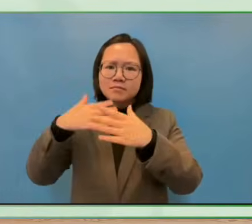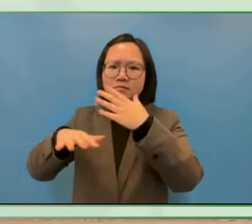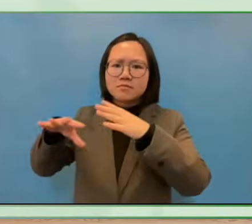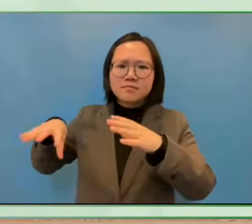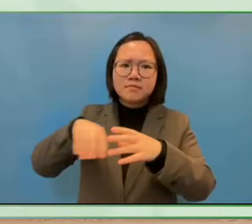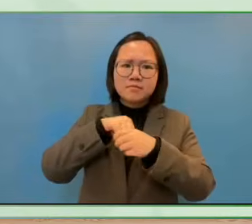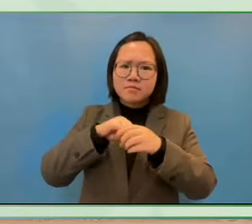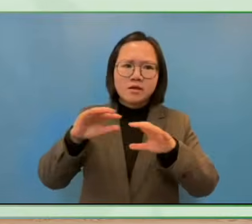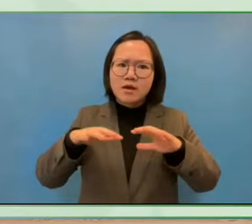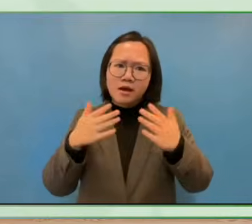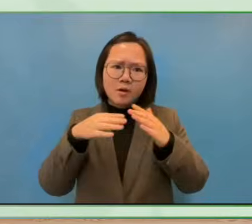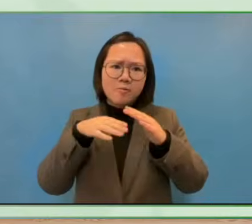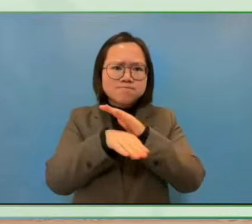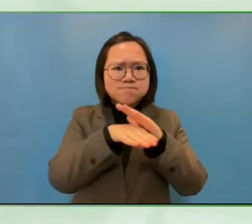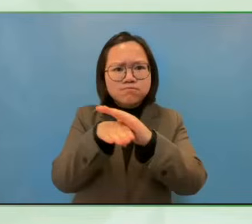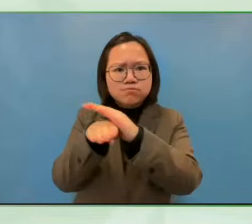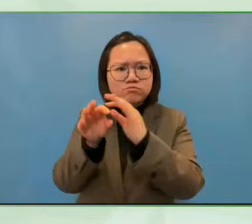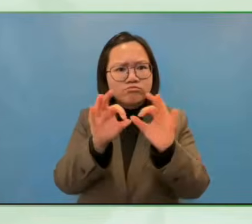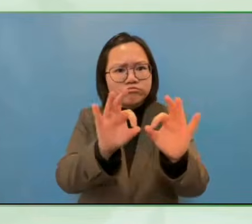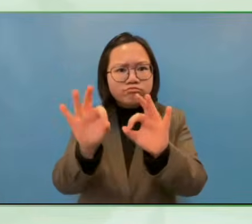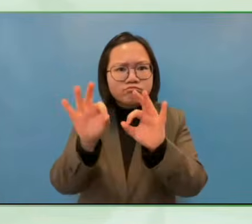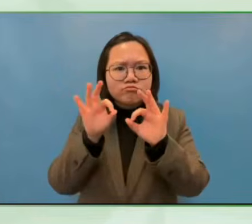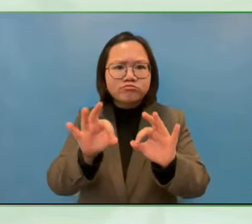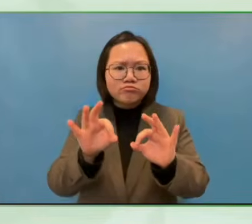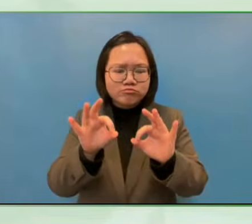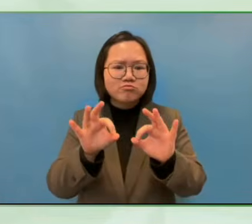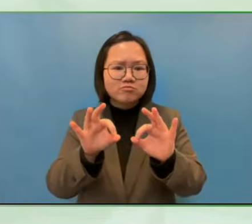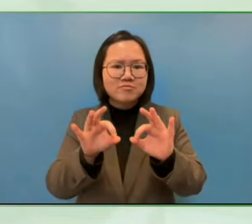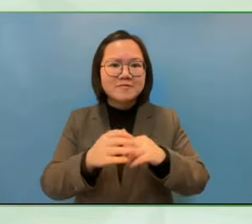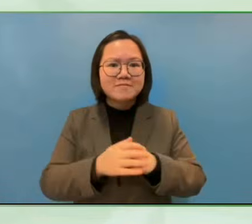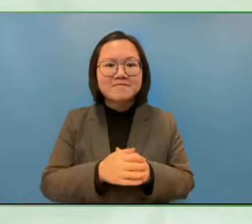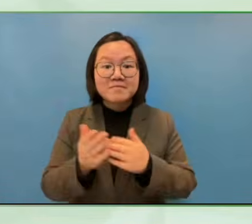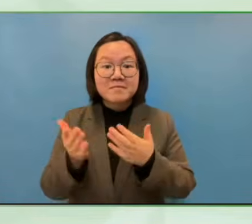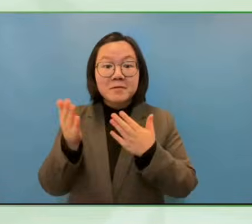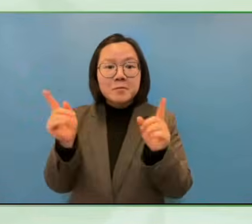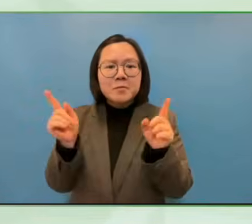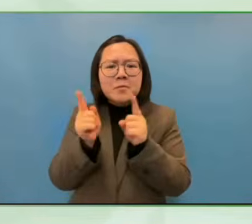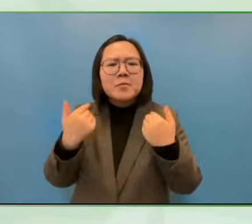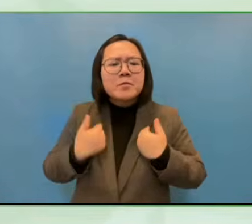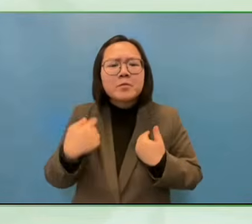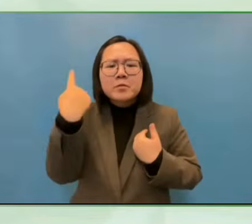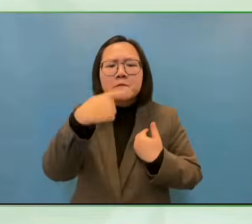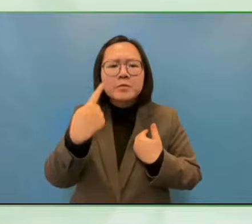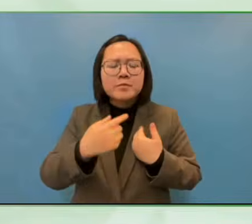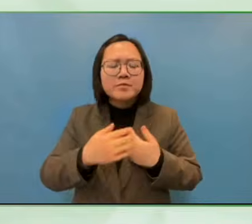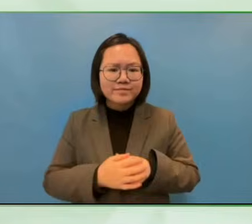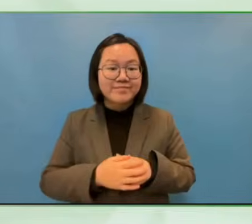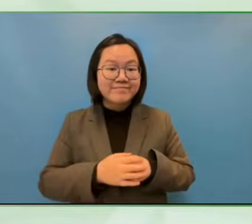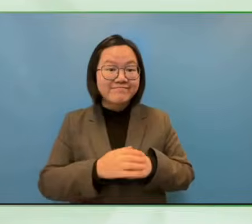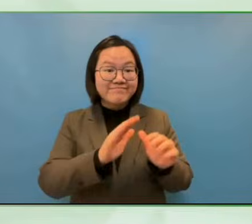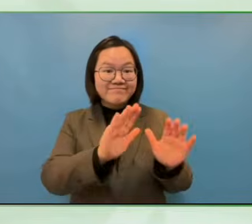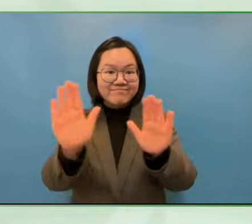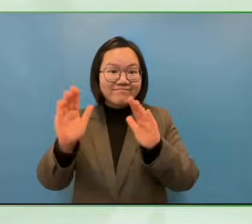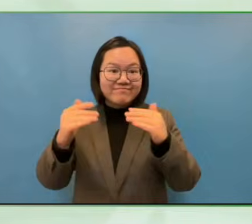Thank you very much, Michael. I'm Michael Stein from the Harvard Law School Project on Disability,